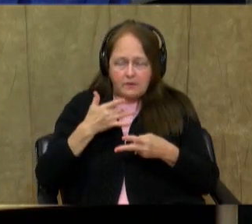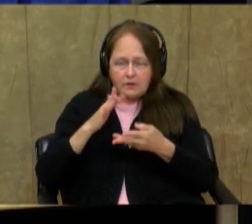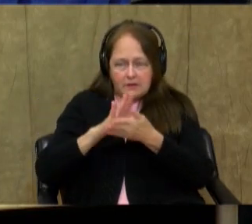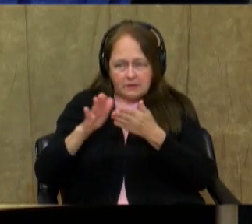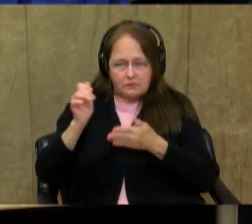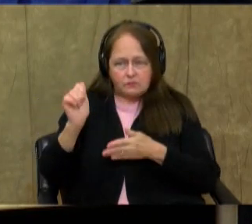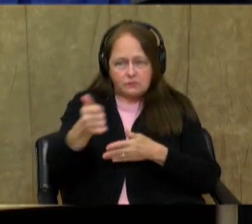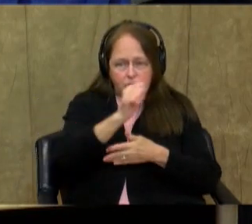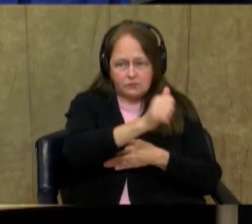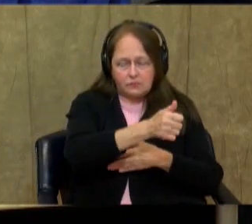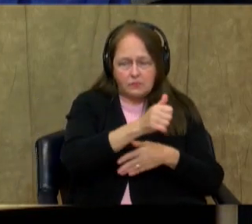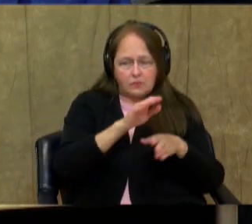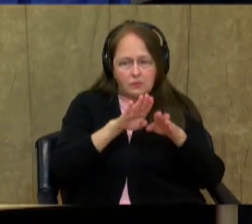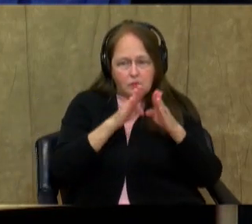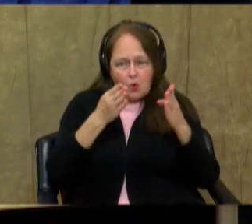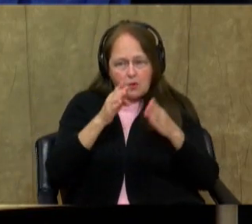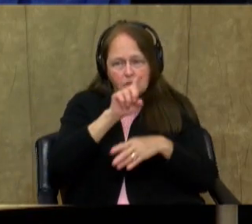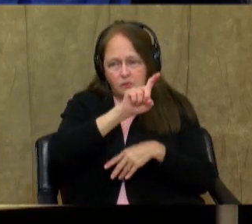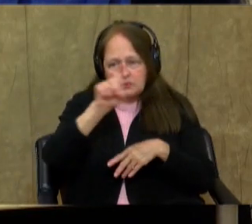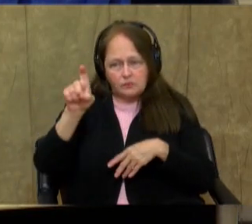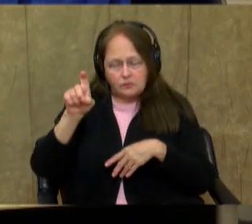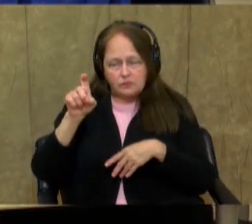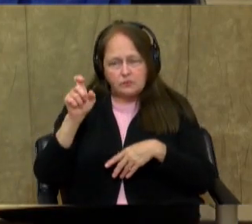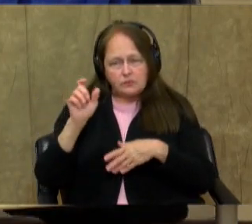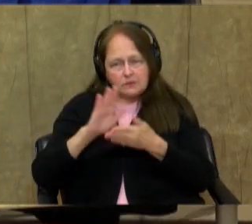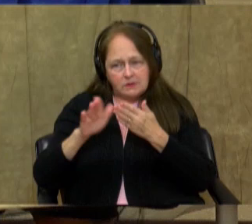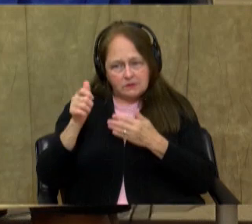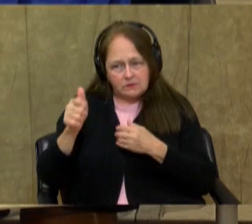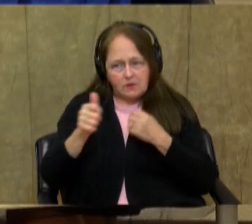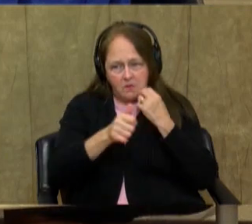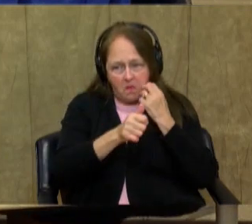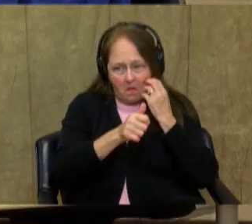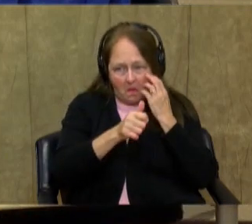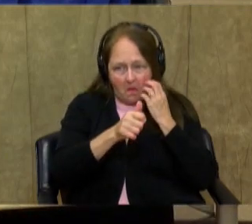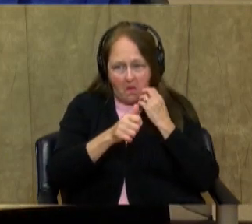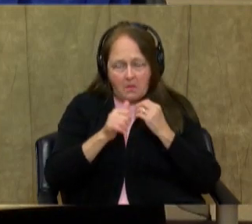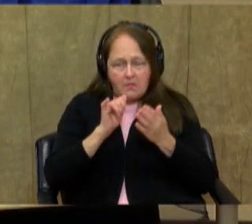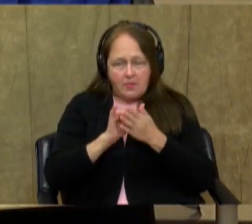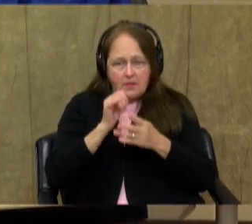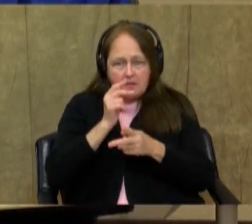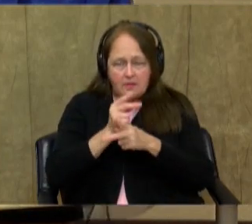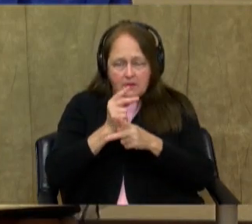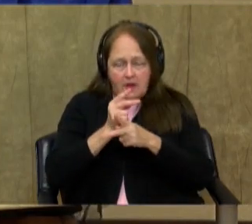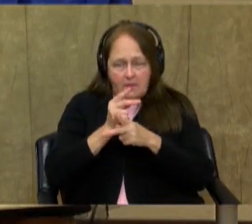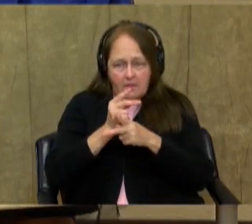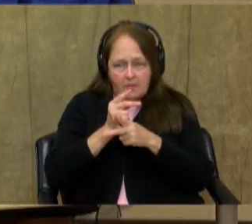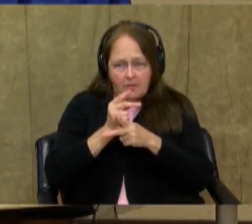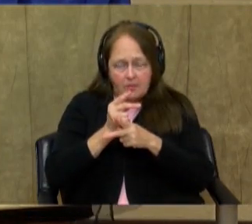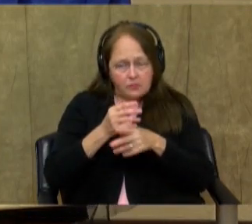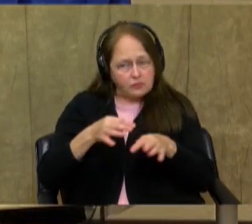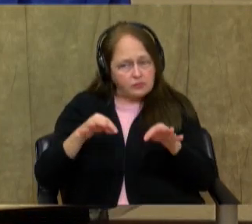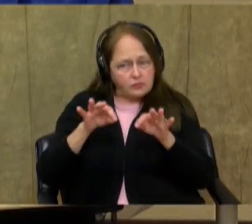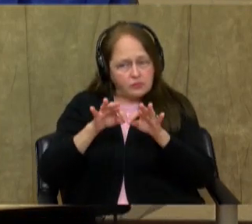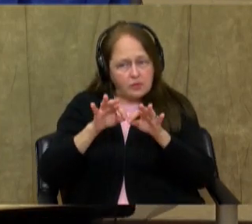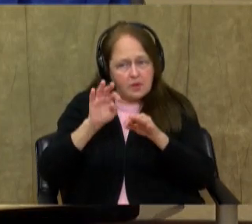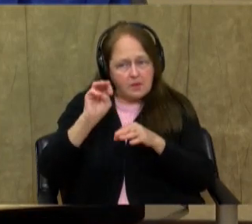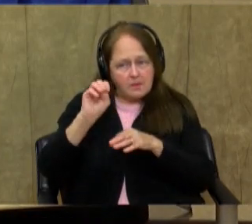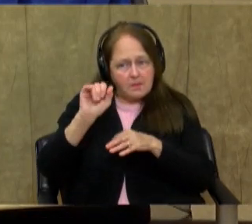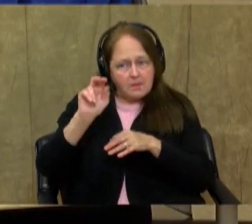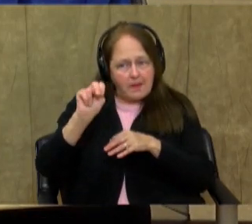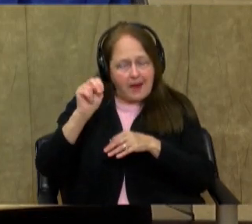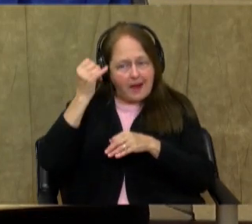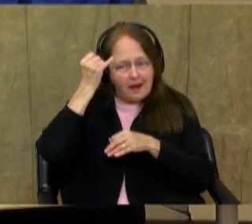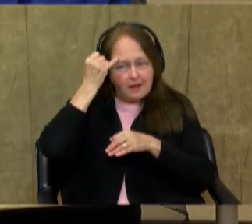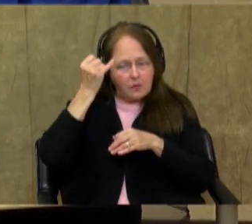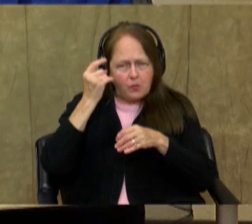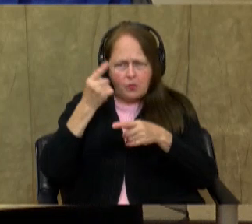own closet. We're not dealing with that. Now, our job now is to determine the central idea, or better yet, the main idea. What